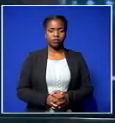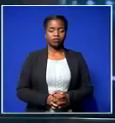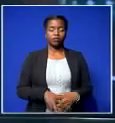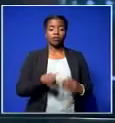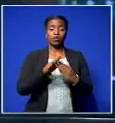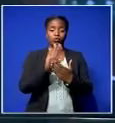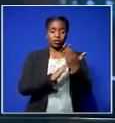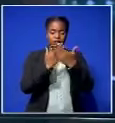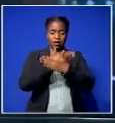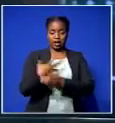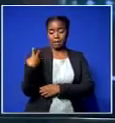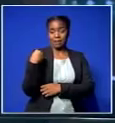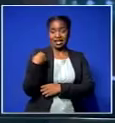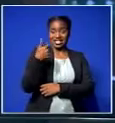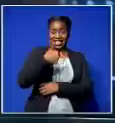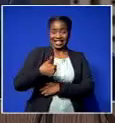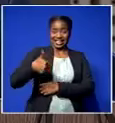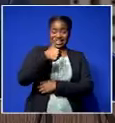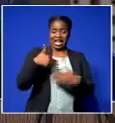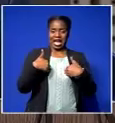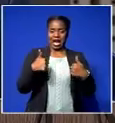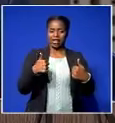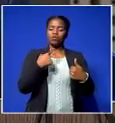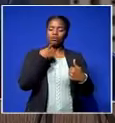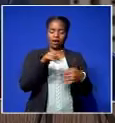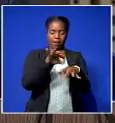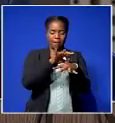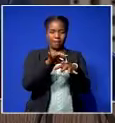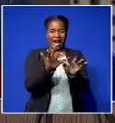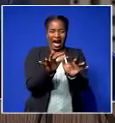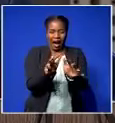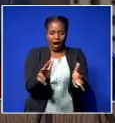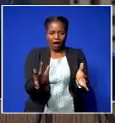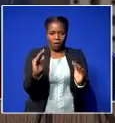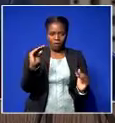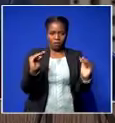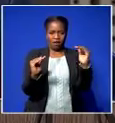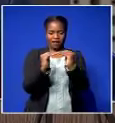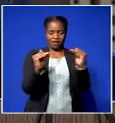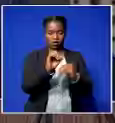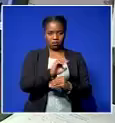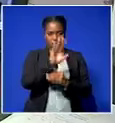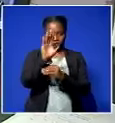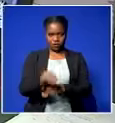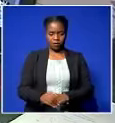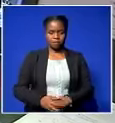Let's recap your top story. Health Minister Aaron Motsoaledi unveils radical plans to overhaul healthcare in South